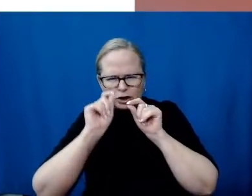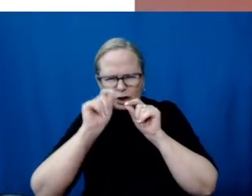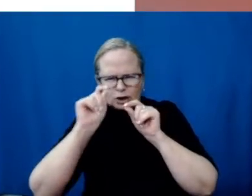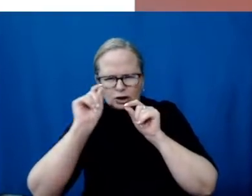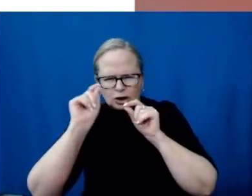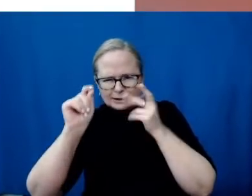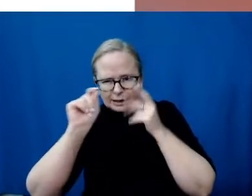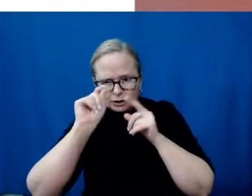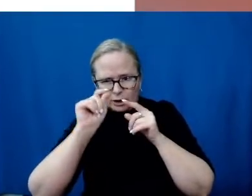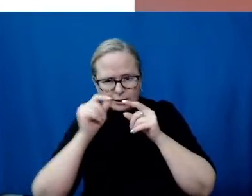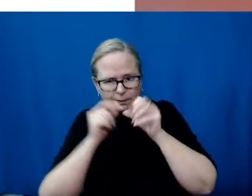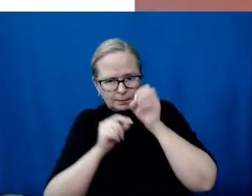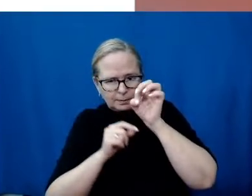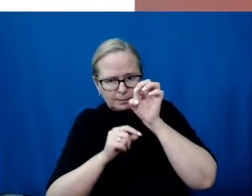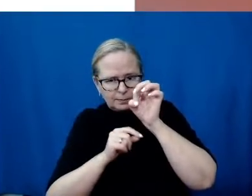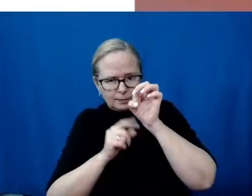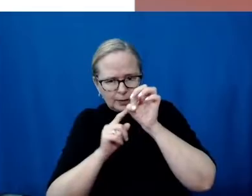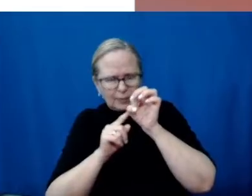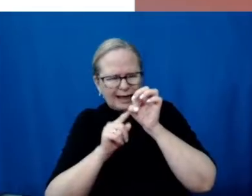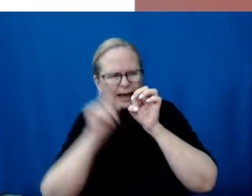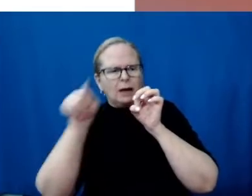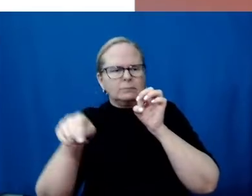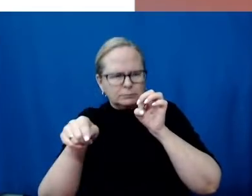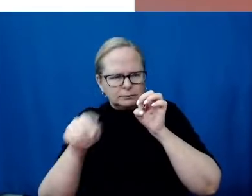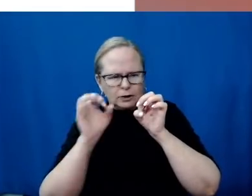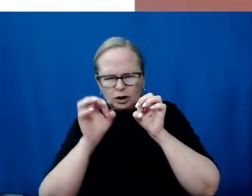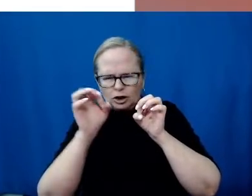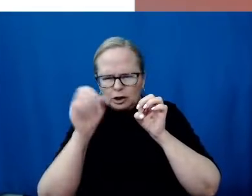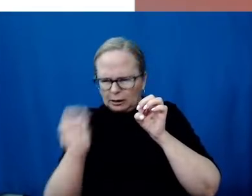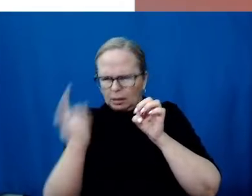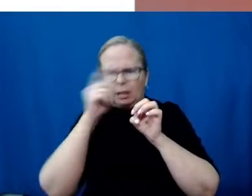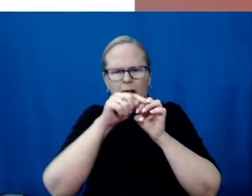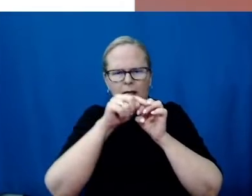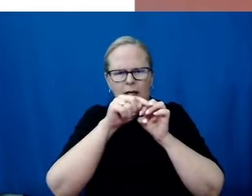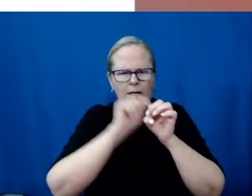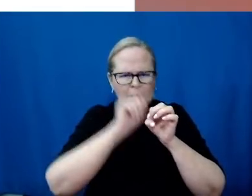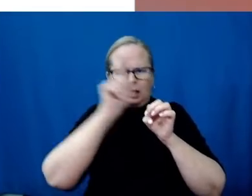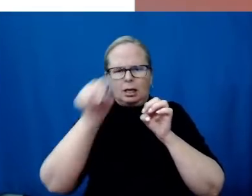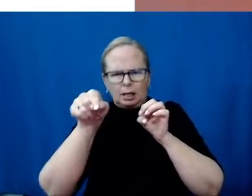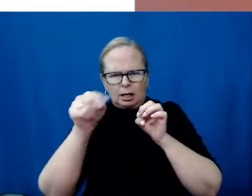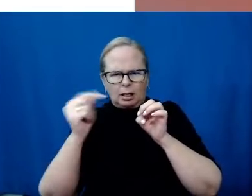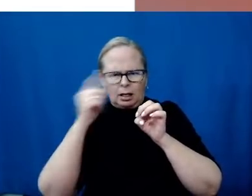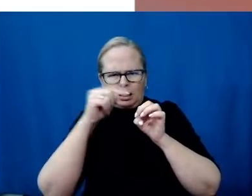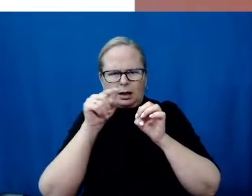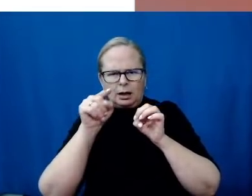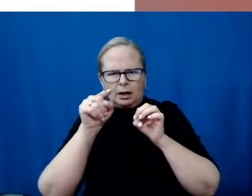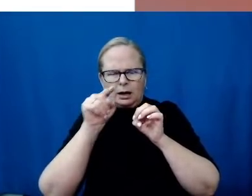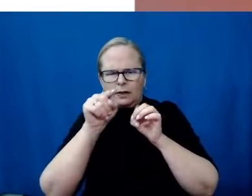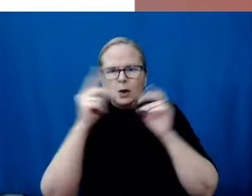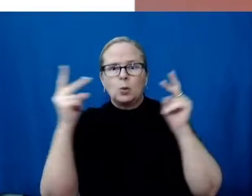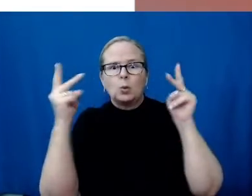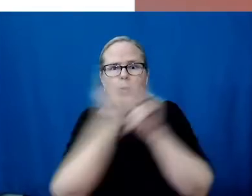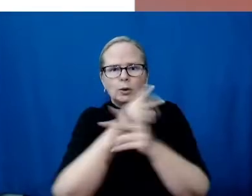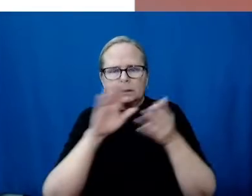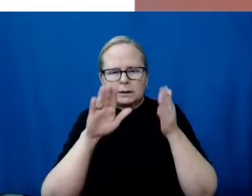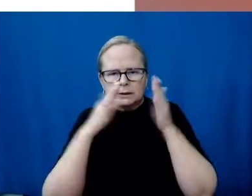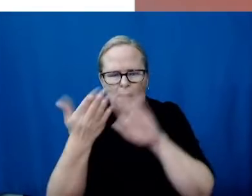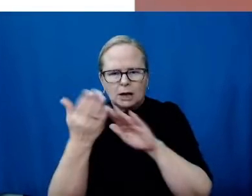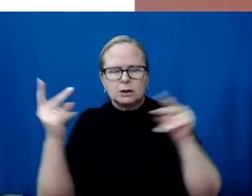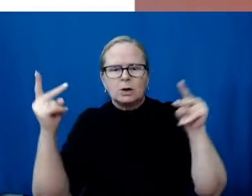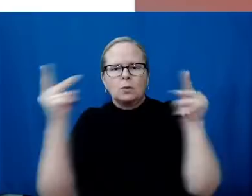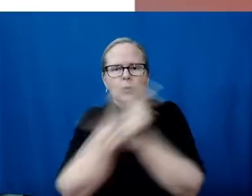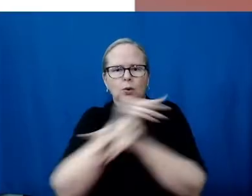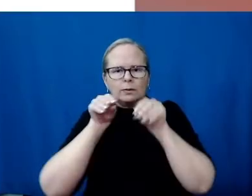can shoot out another variant that will be more transmissible, even more immune evasive than Omicron, more deadly,